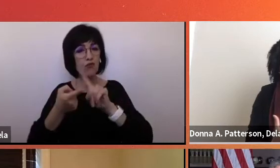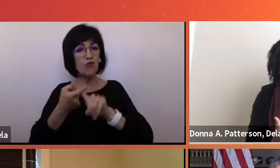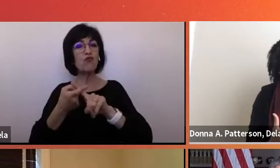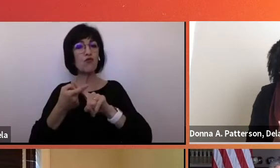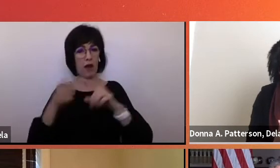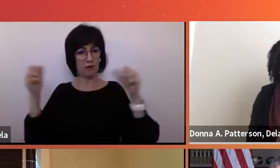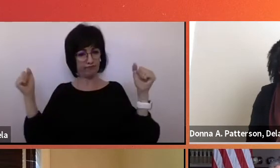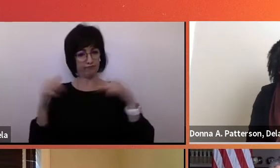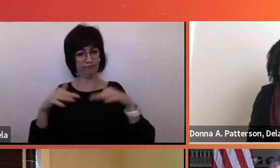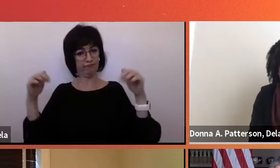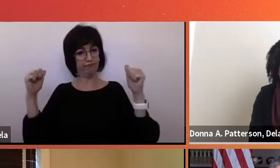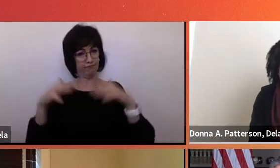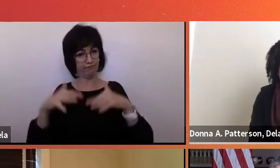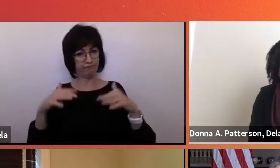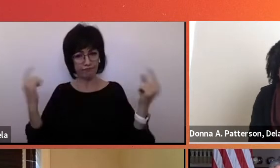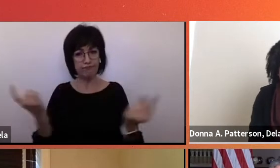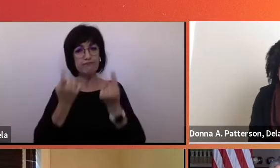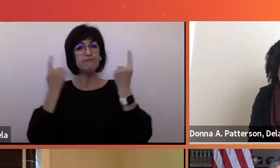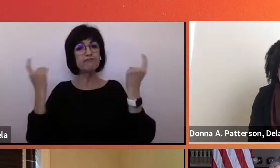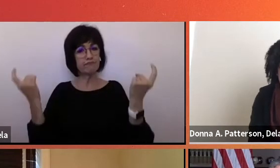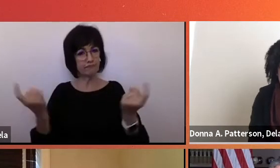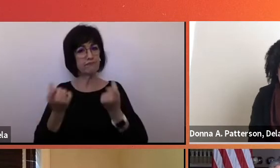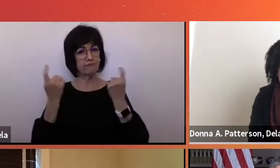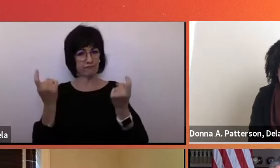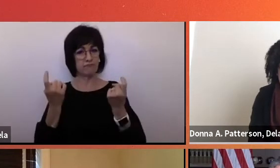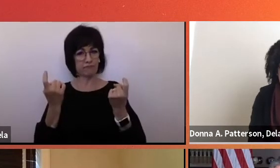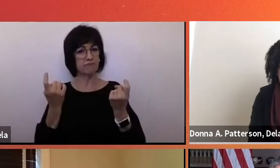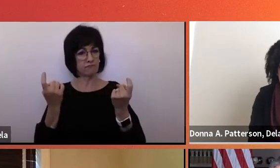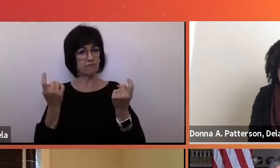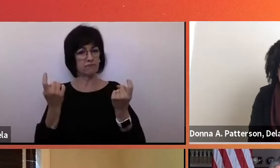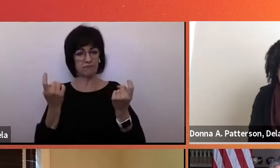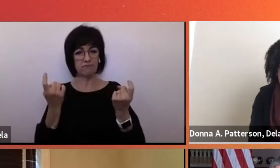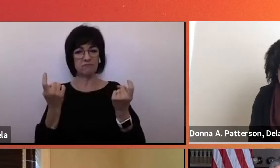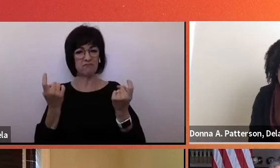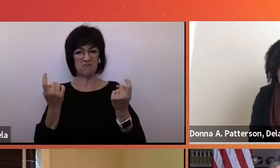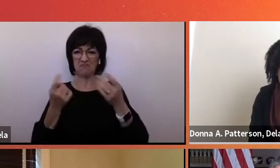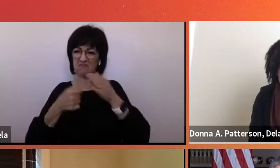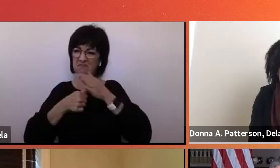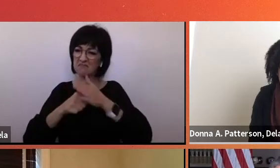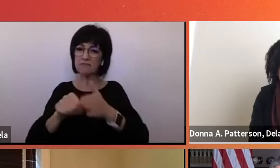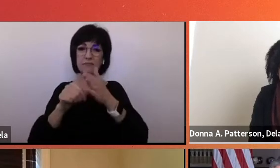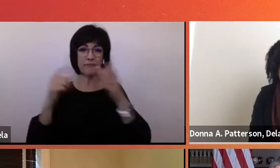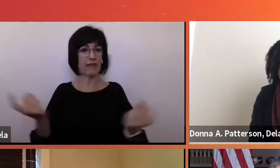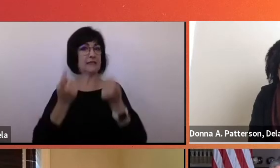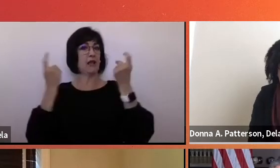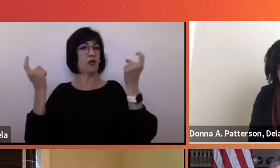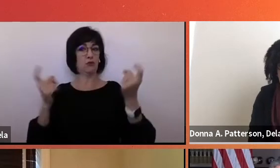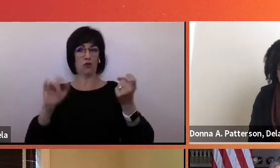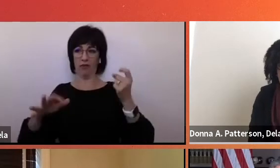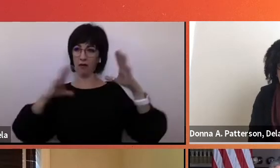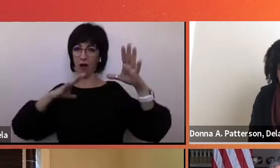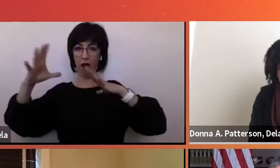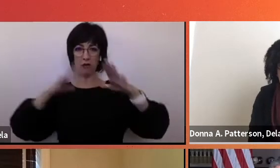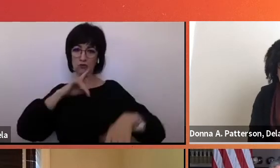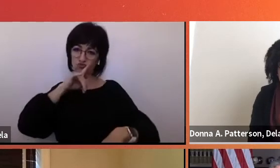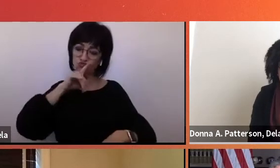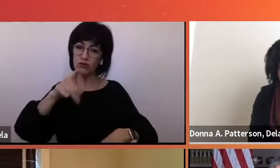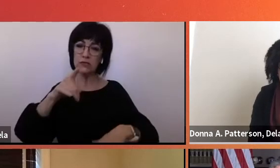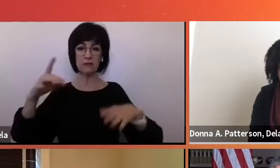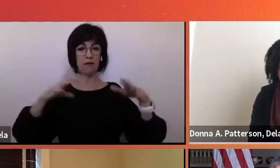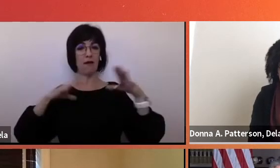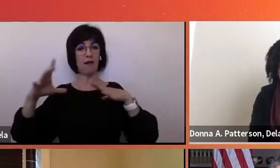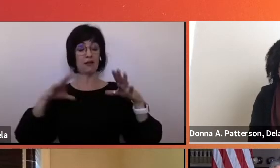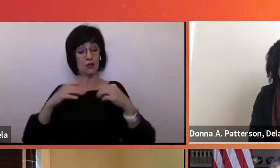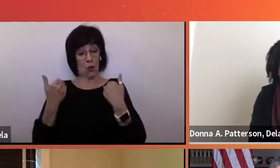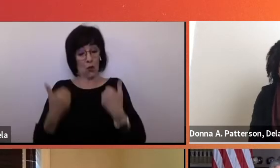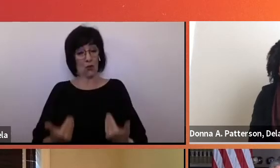these sorts of people would come. So a very celebratory space, if you will. And so me as a